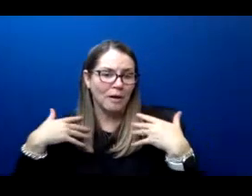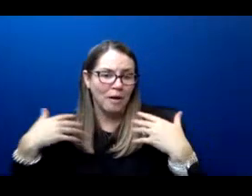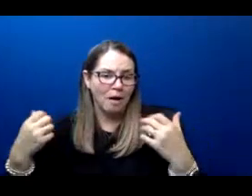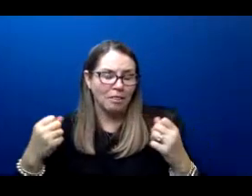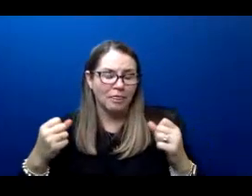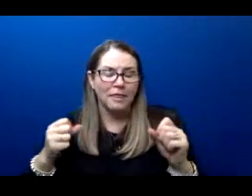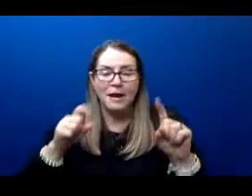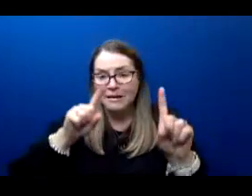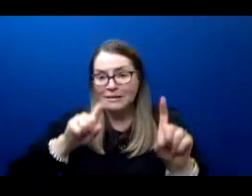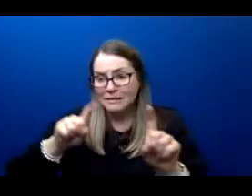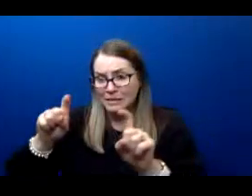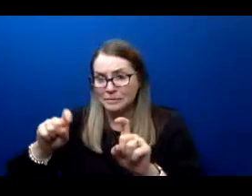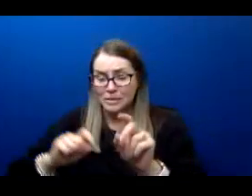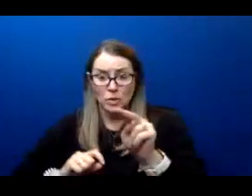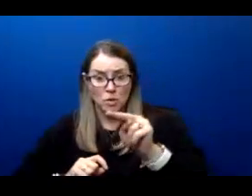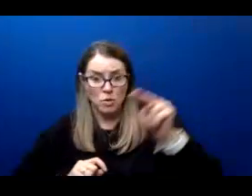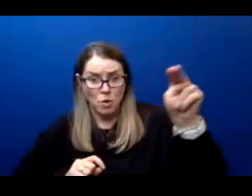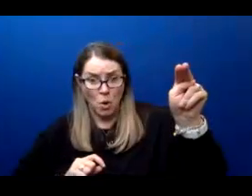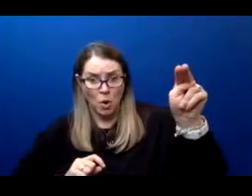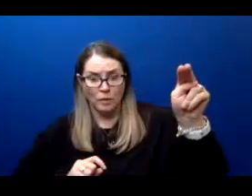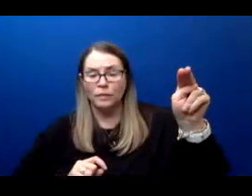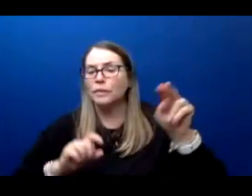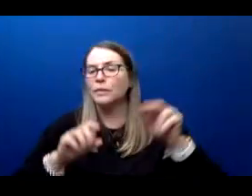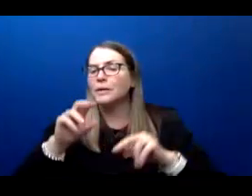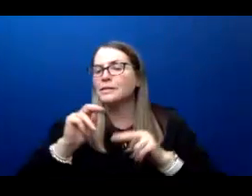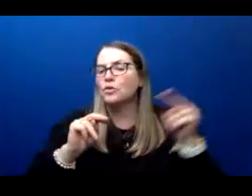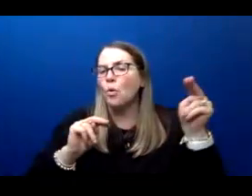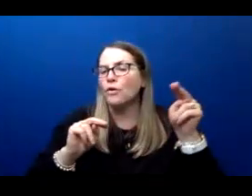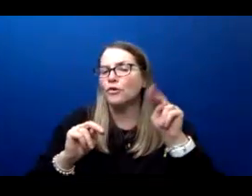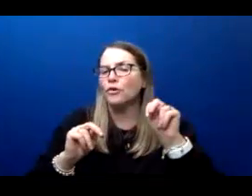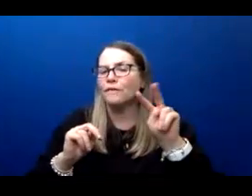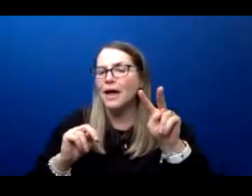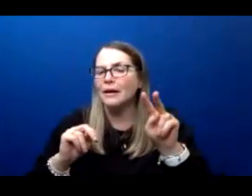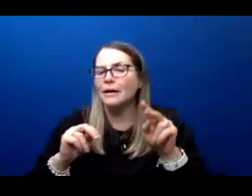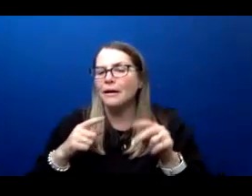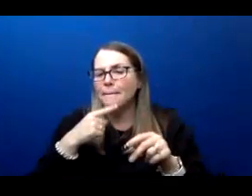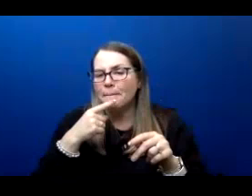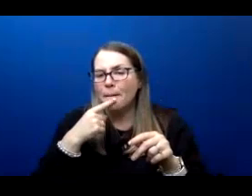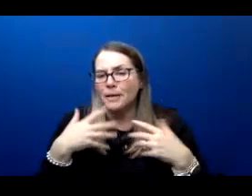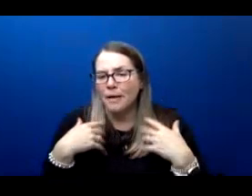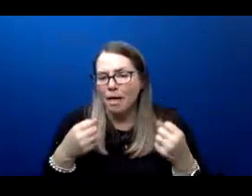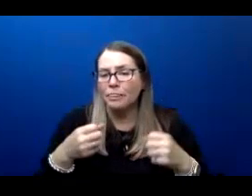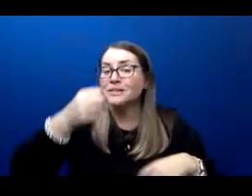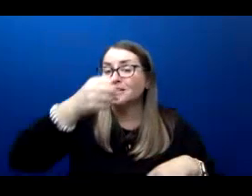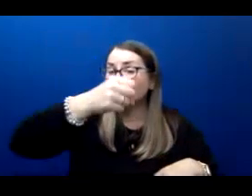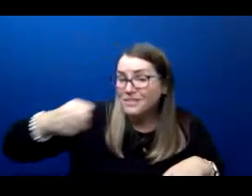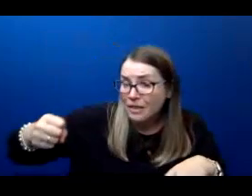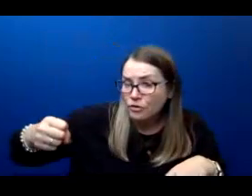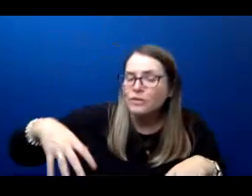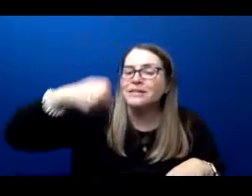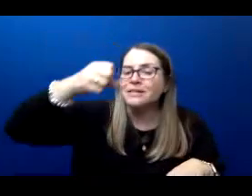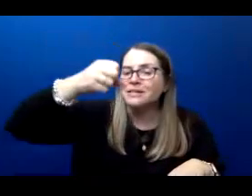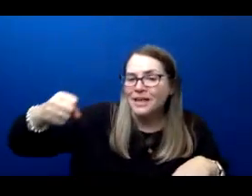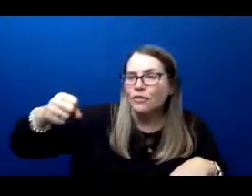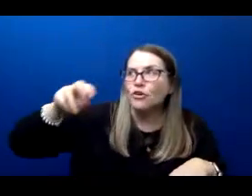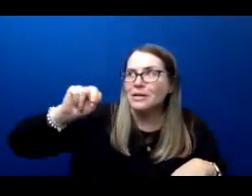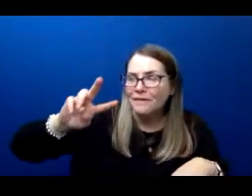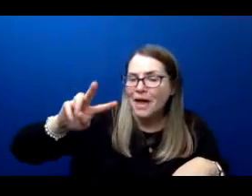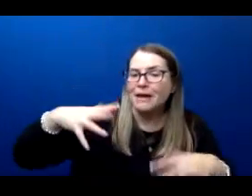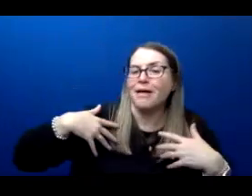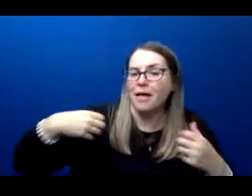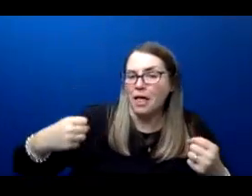The one for Northern Nevada has been conducted by Northern Nevada Public Health, and the one for Southern Nevada is Southern Nevada Health District.